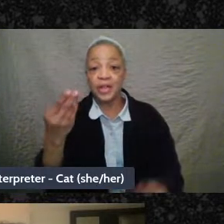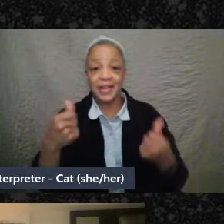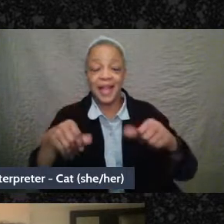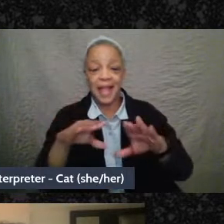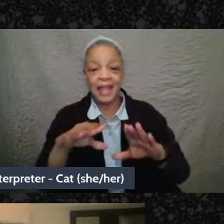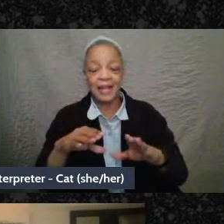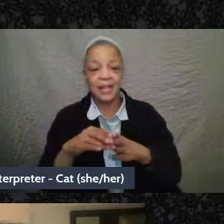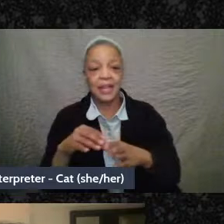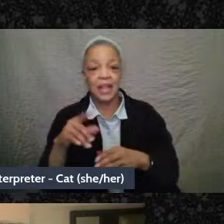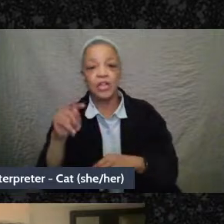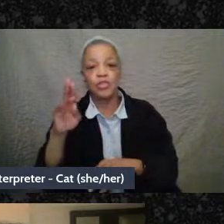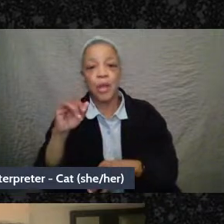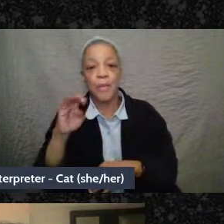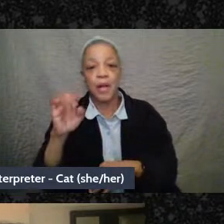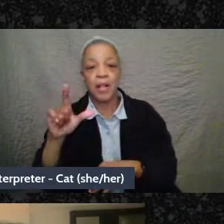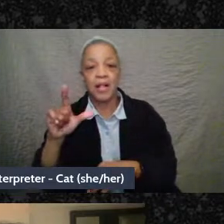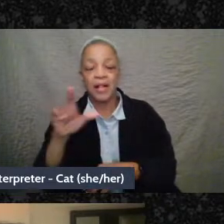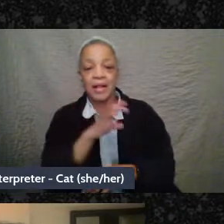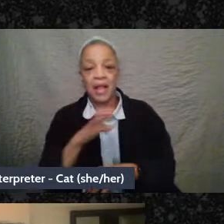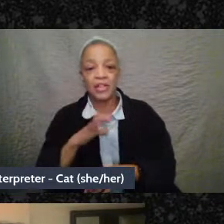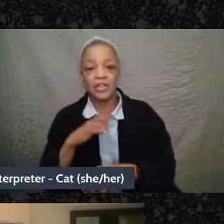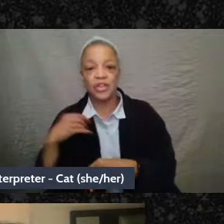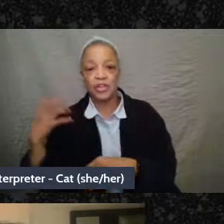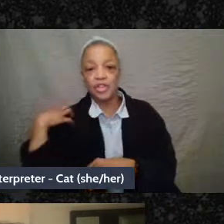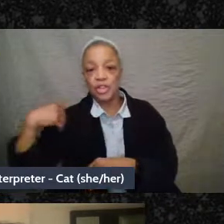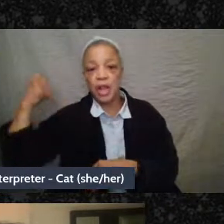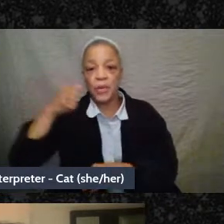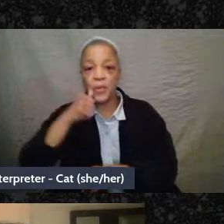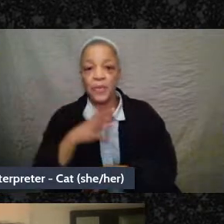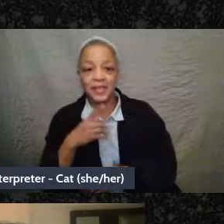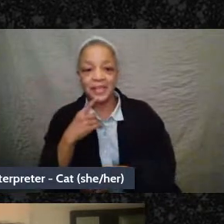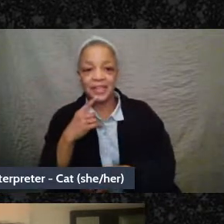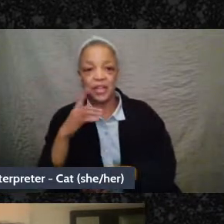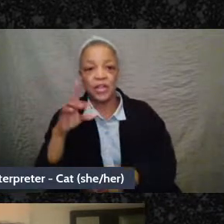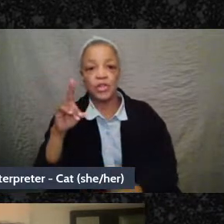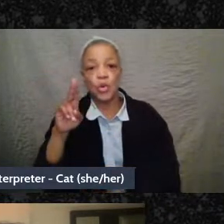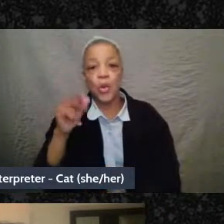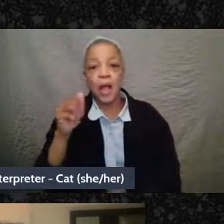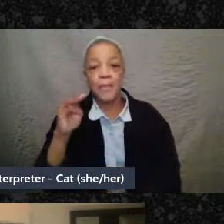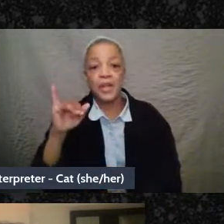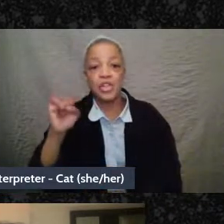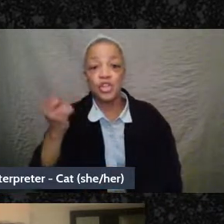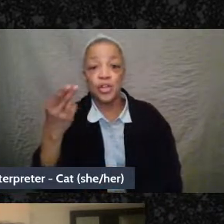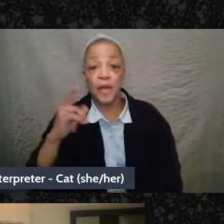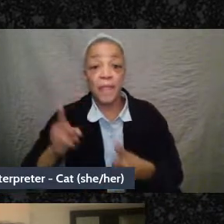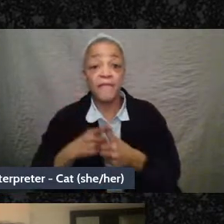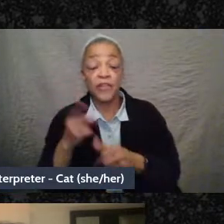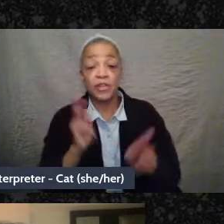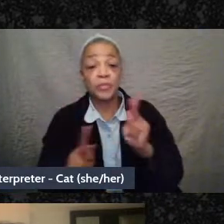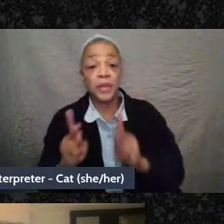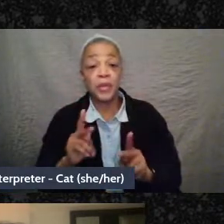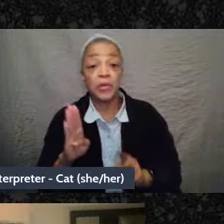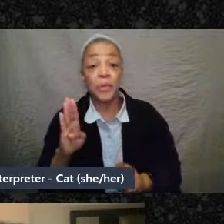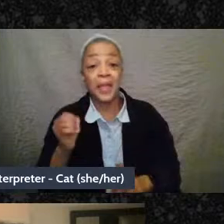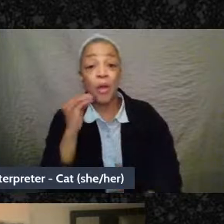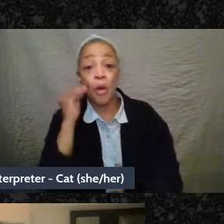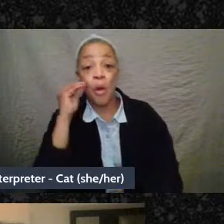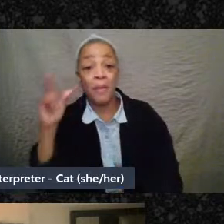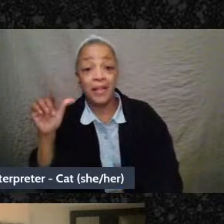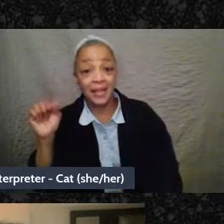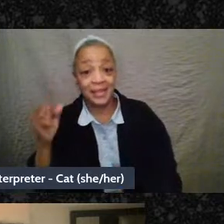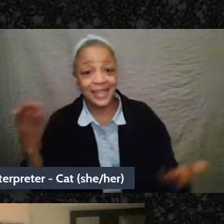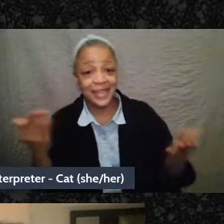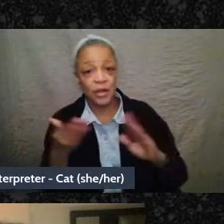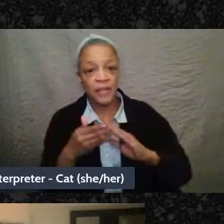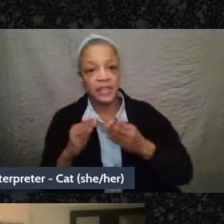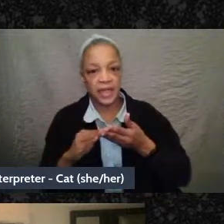Council chairwoman, Cecile Hansen, always reminds us that the Duwamish were the first people to be homeless in this city. You know, the very